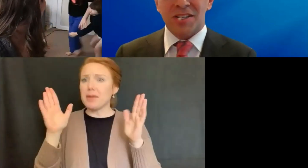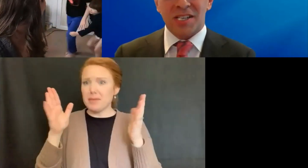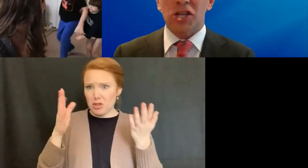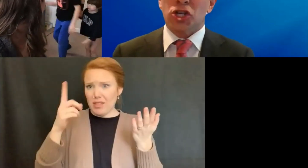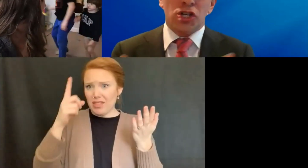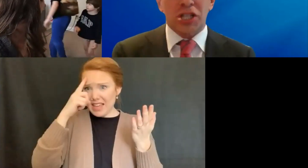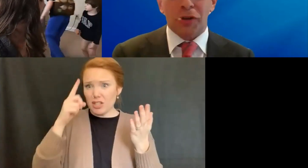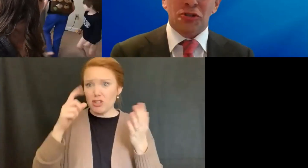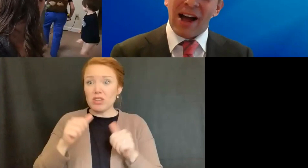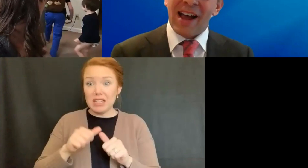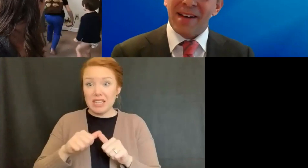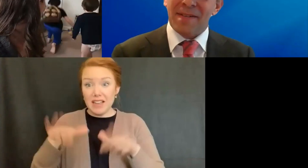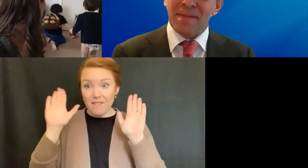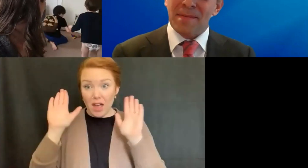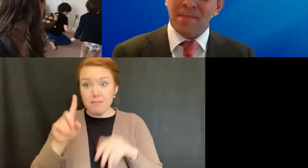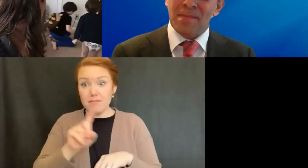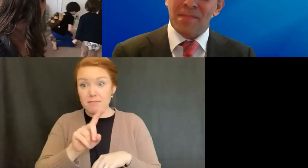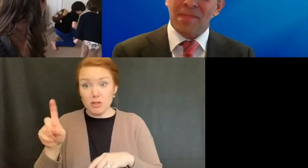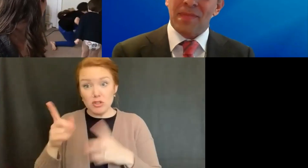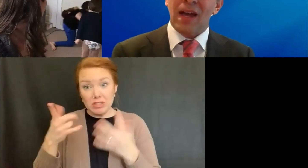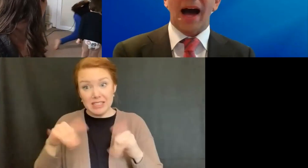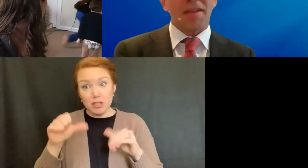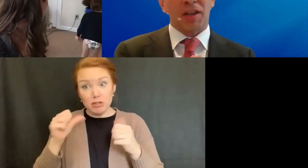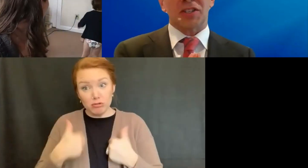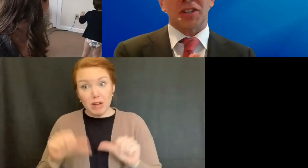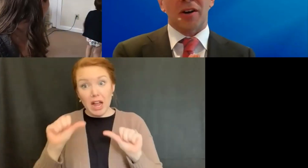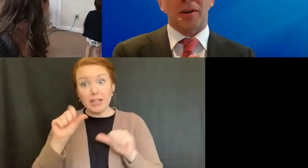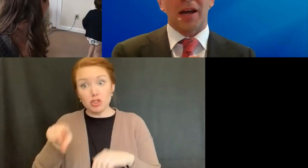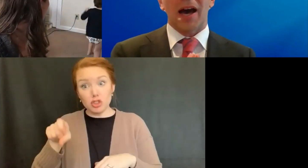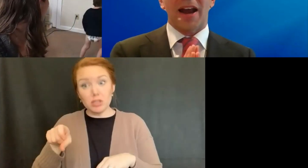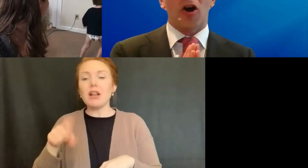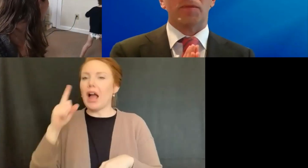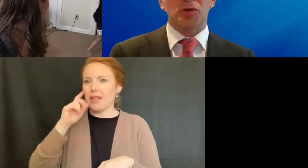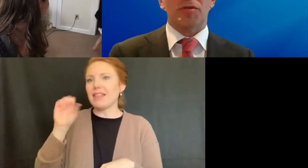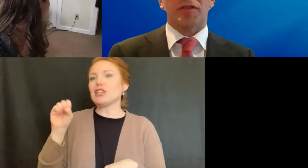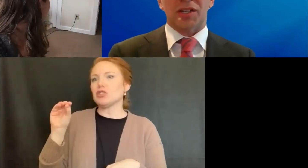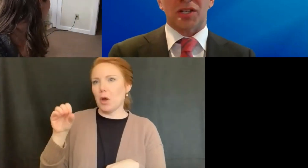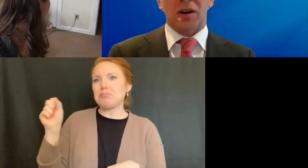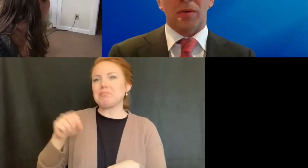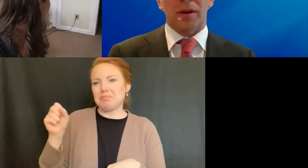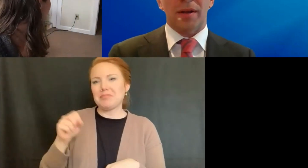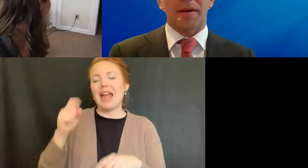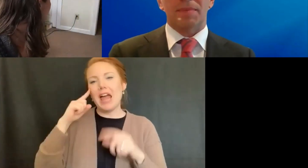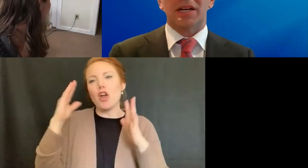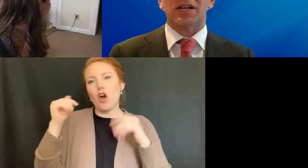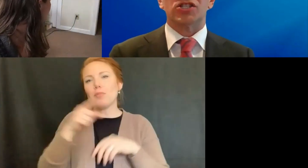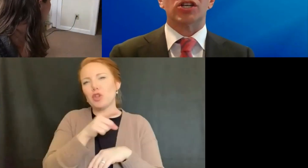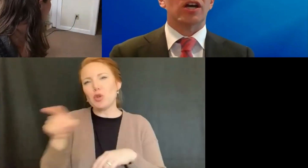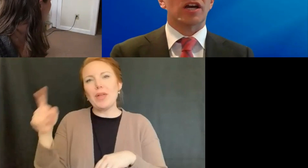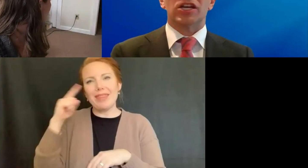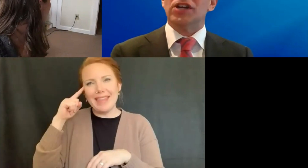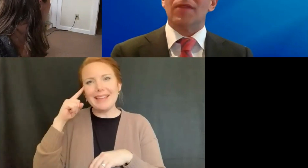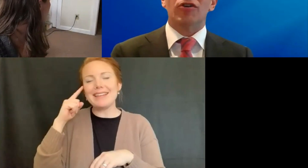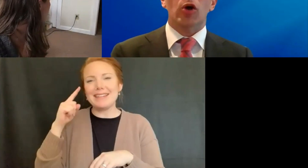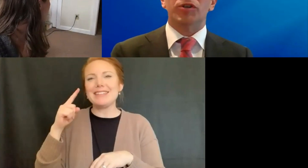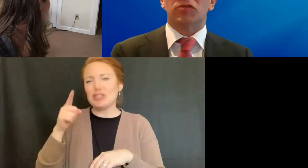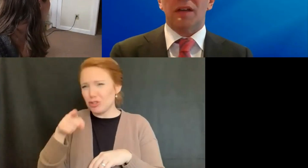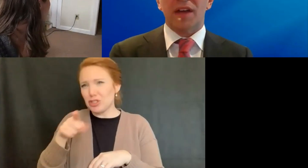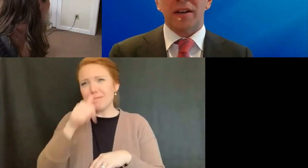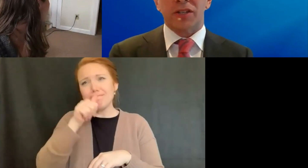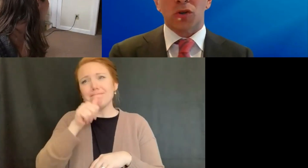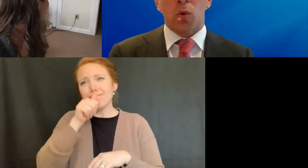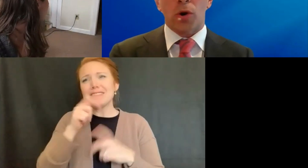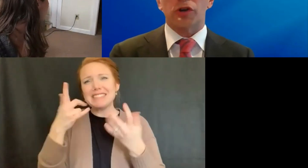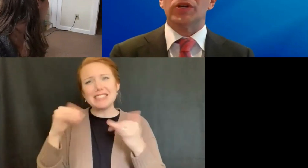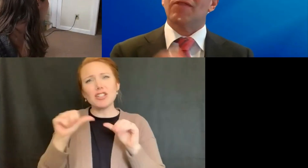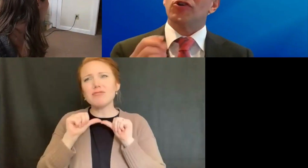might be to succeed, should you still try? I think so, and I hope you think so, because you never know what's